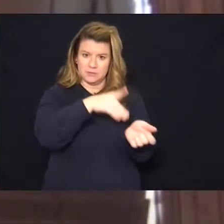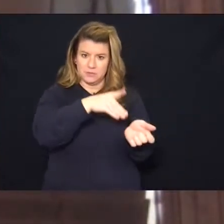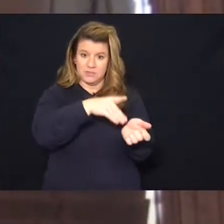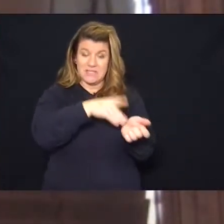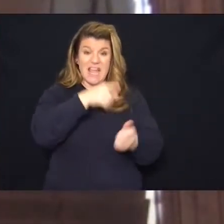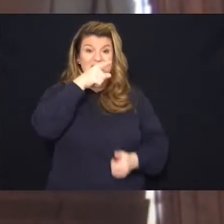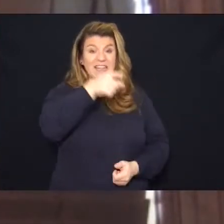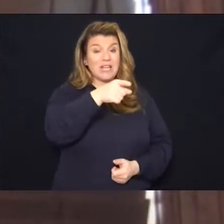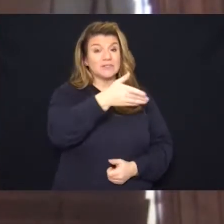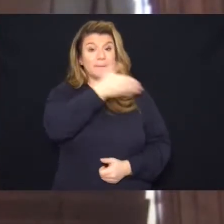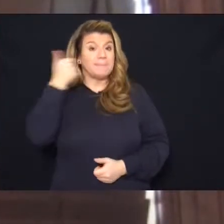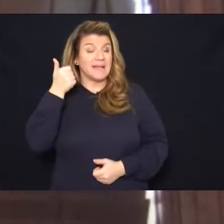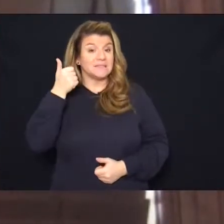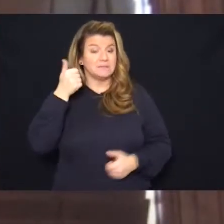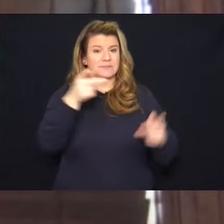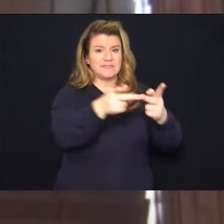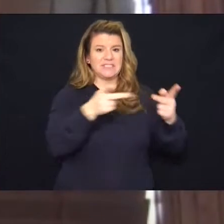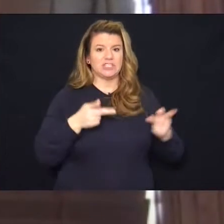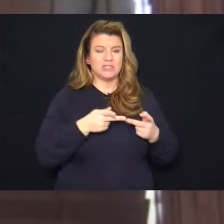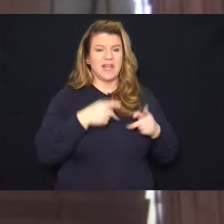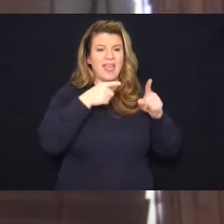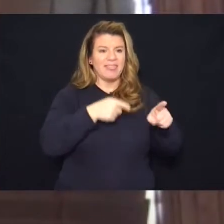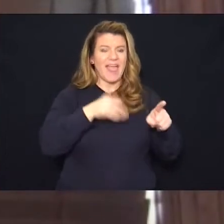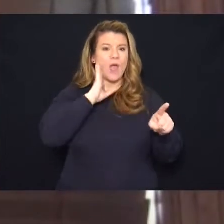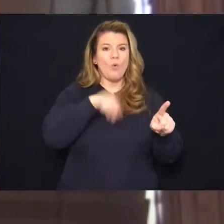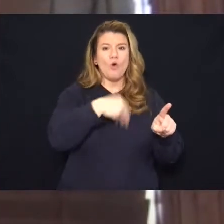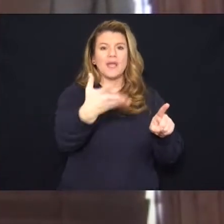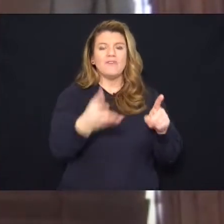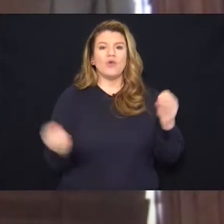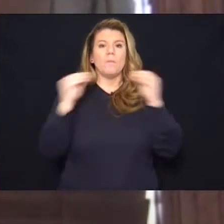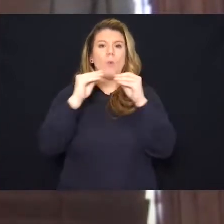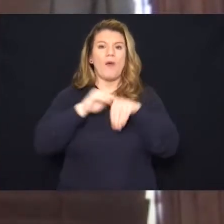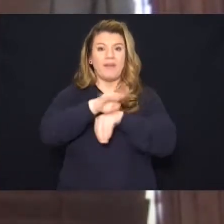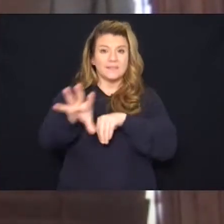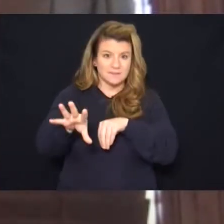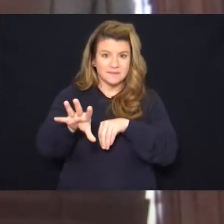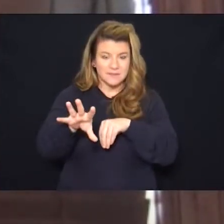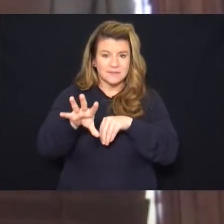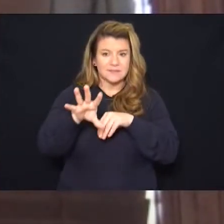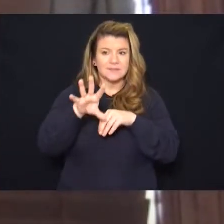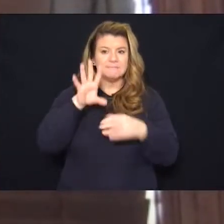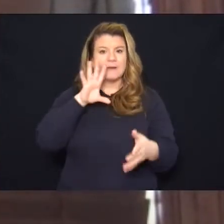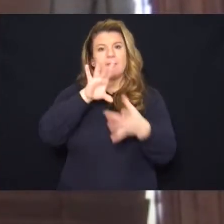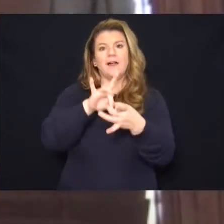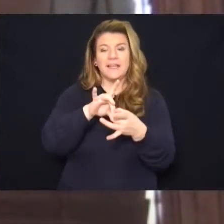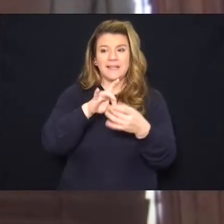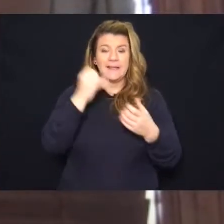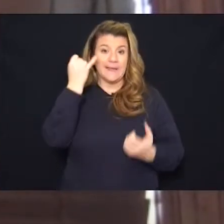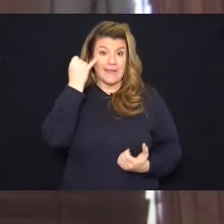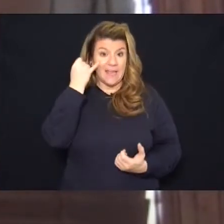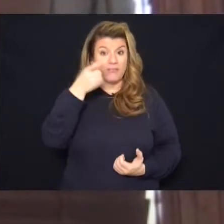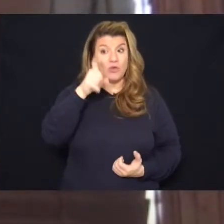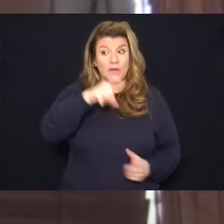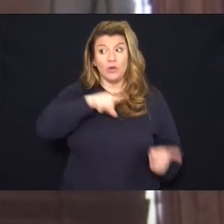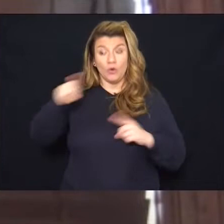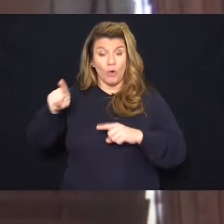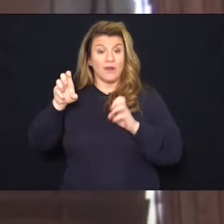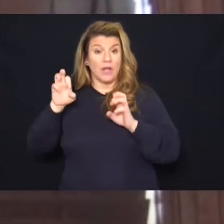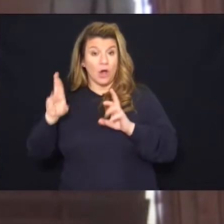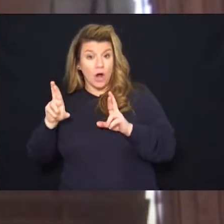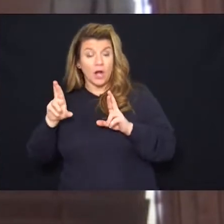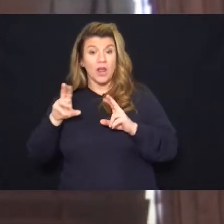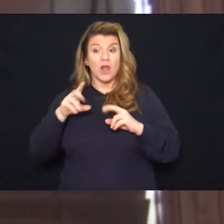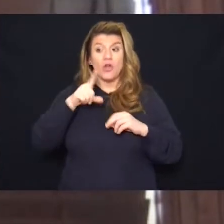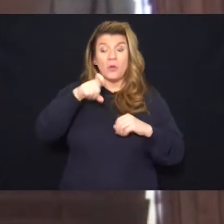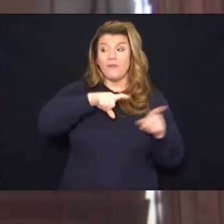are in the best position to give you more precise advice about whether you need to come to the emergency room